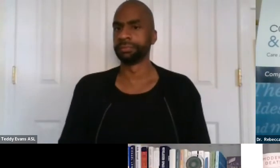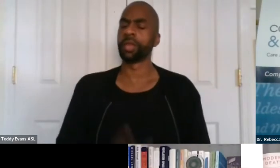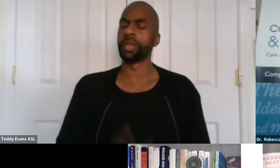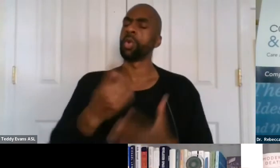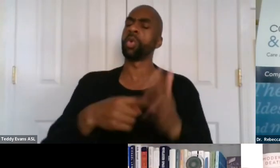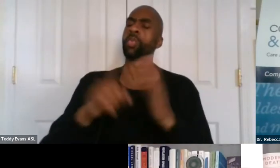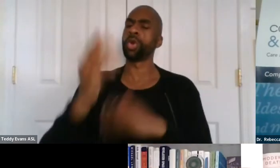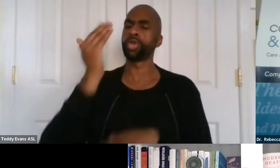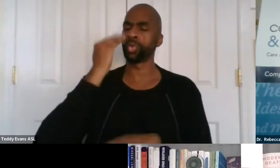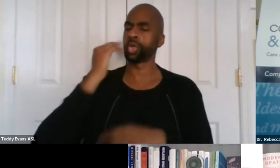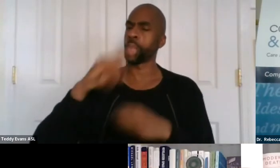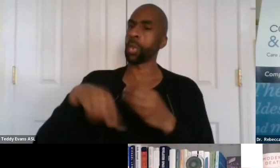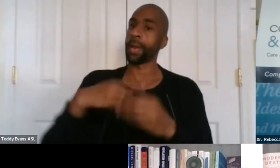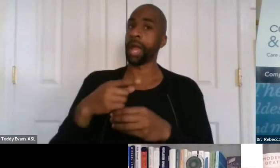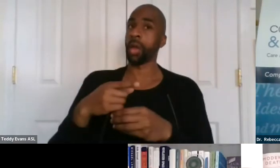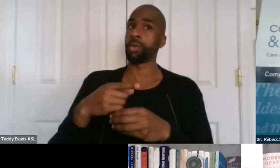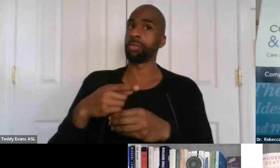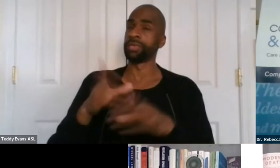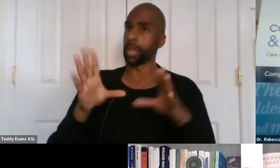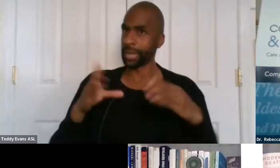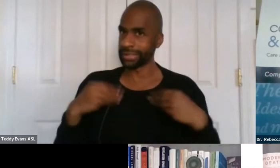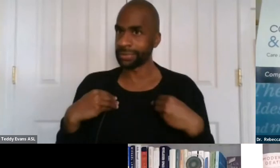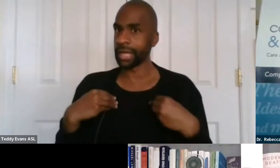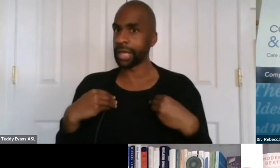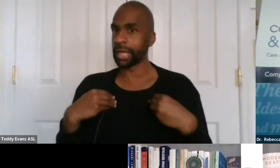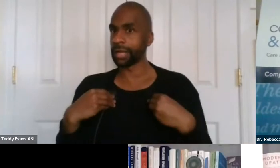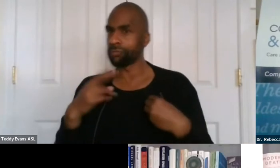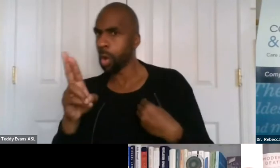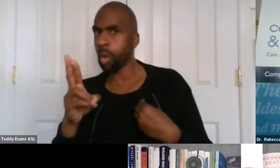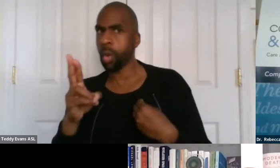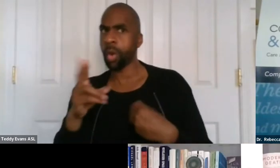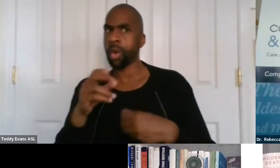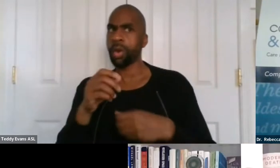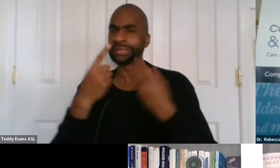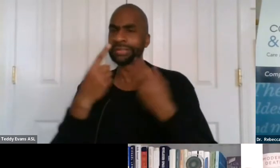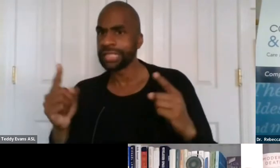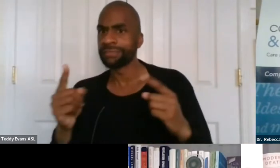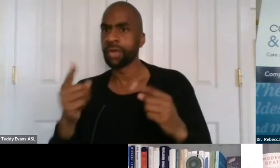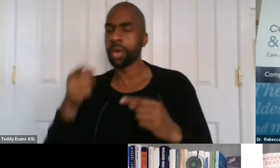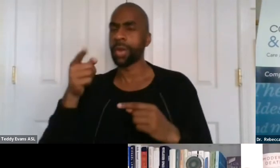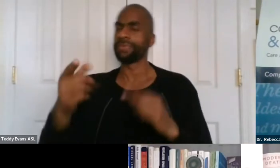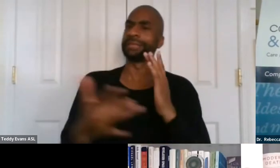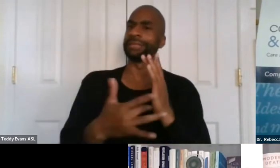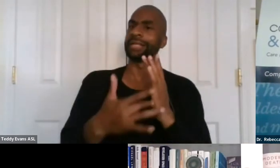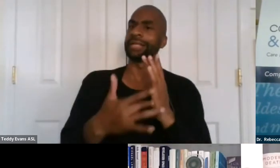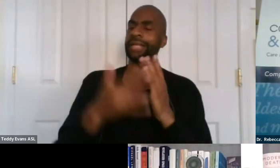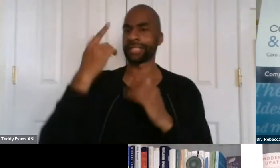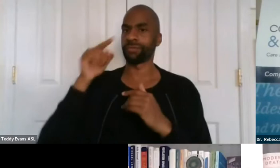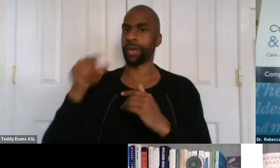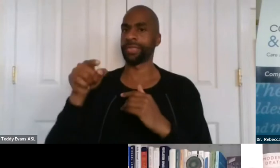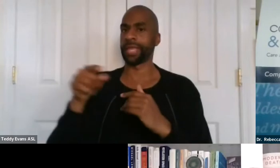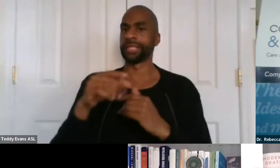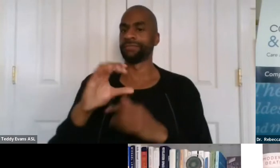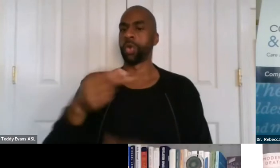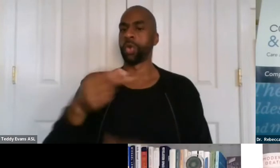or the acceptance of integrating some of these other techniques into chronic pain